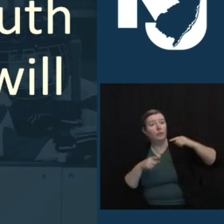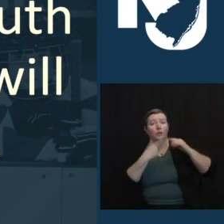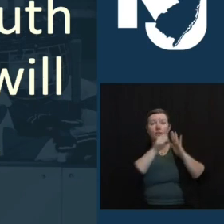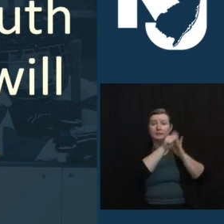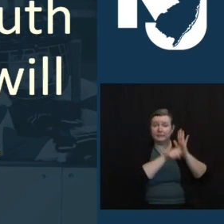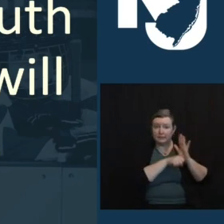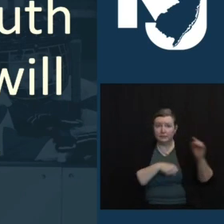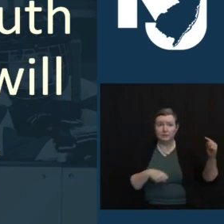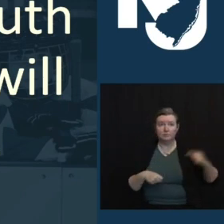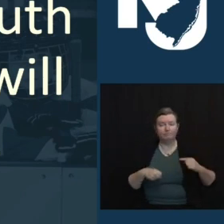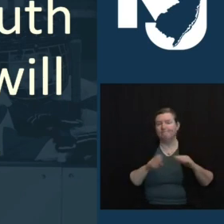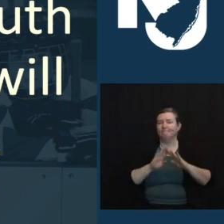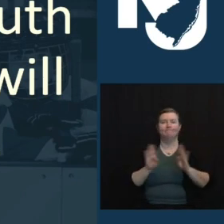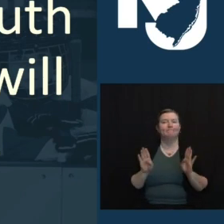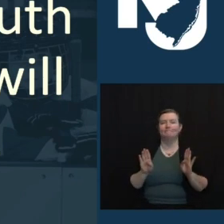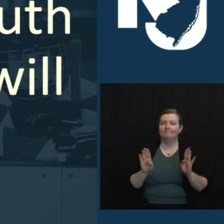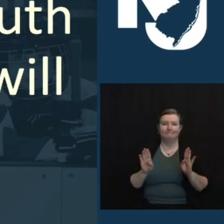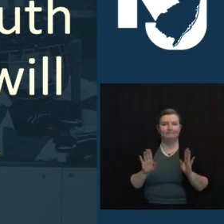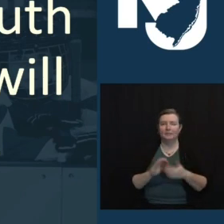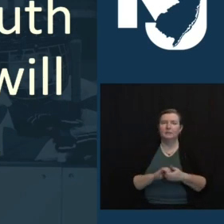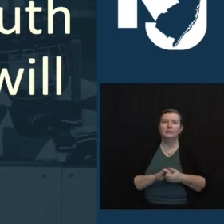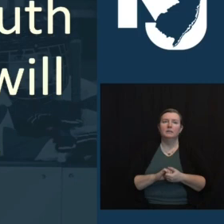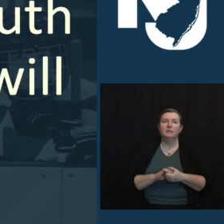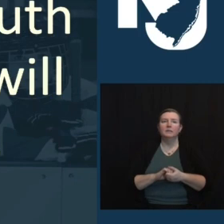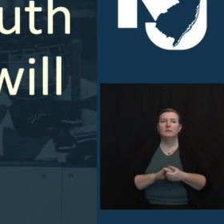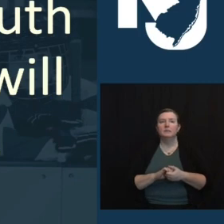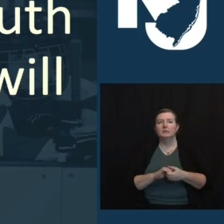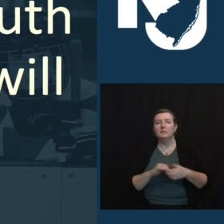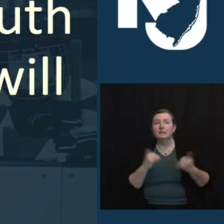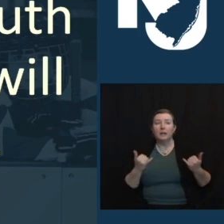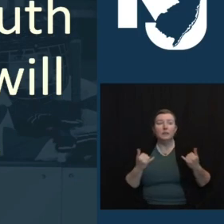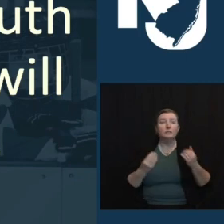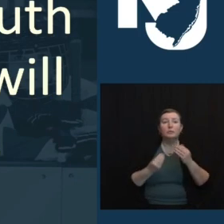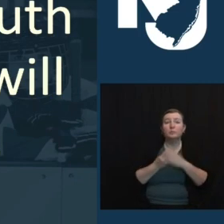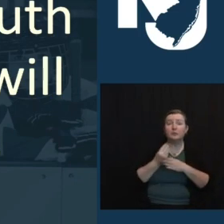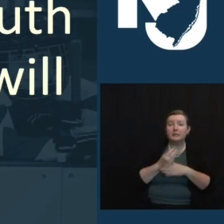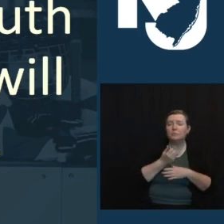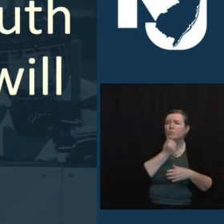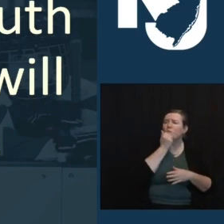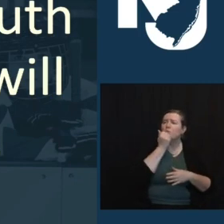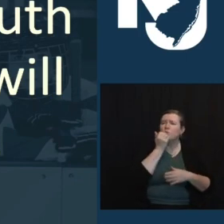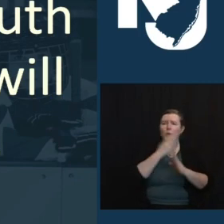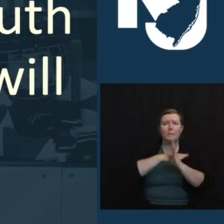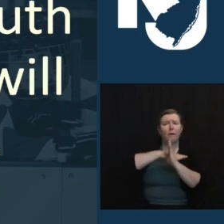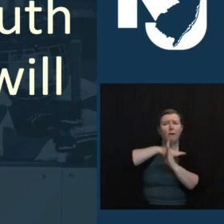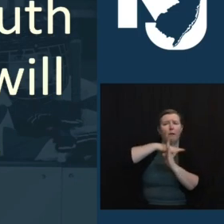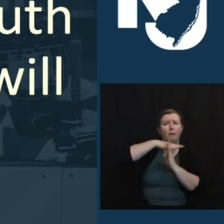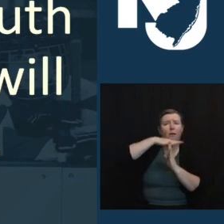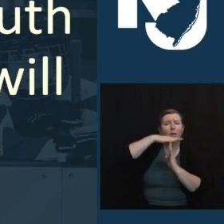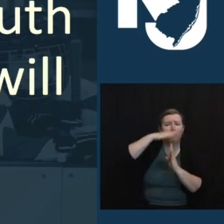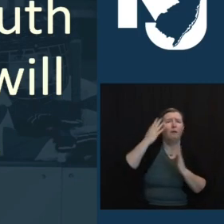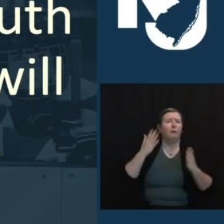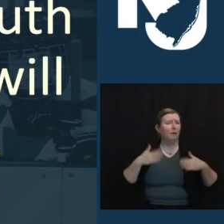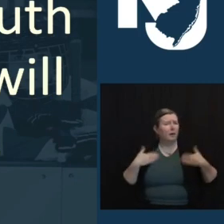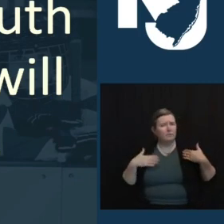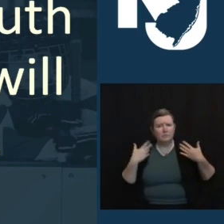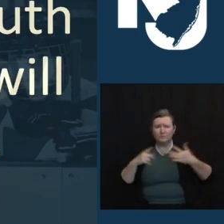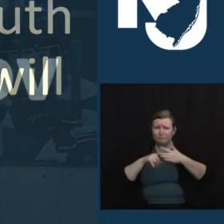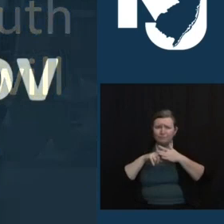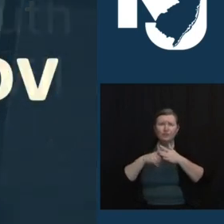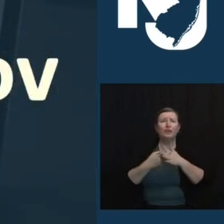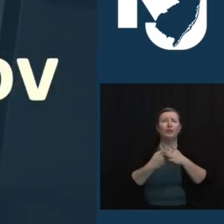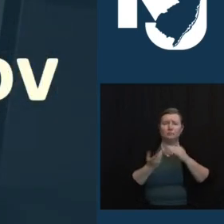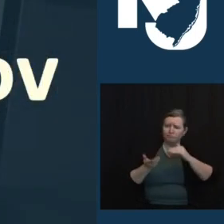to warm up and the outdoor sports season looks to start, I am pleased we could take this first step. Now, moving